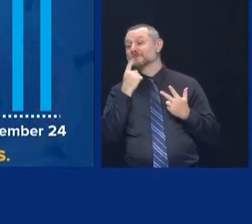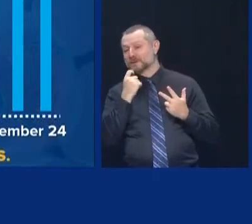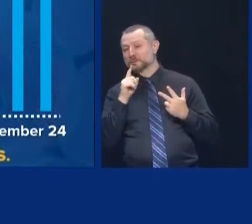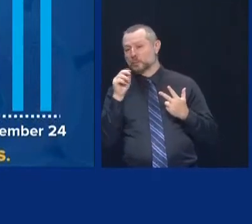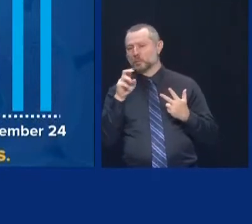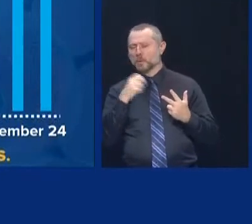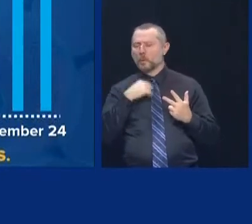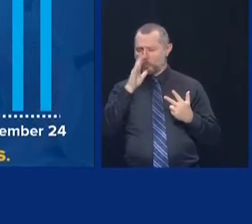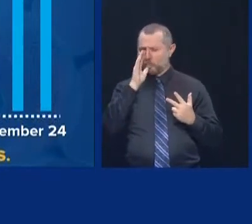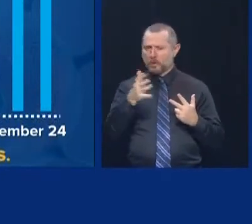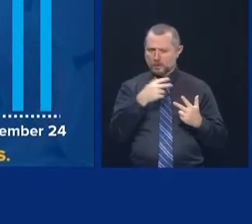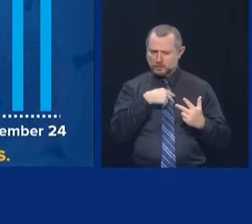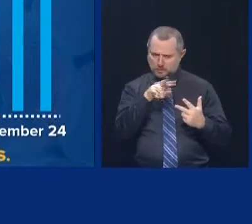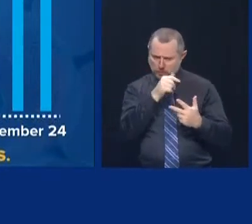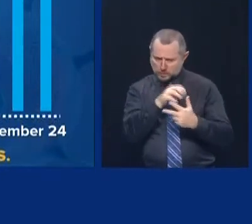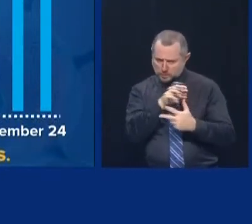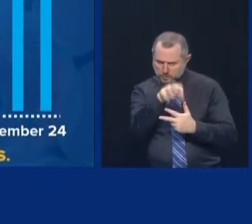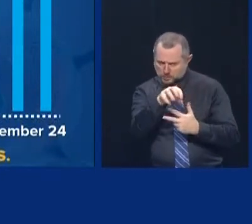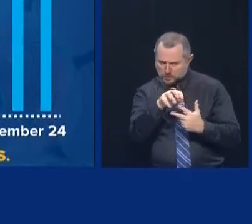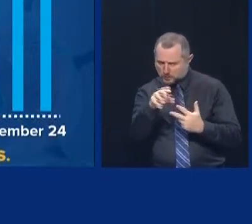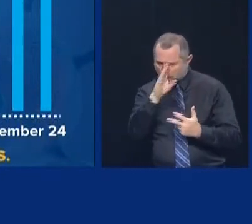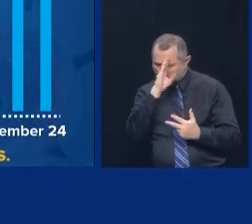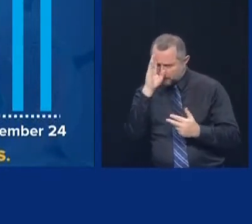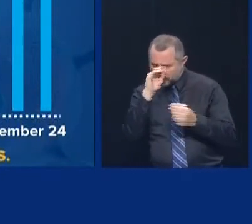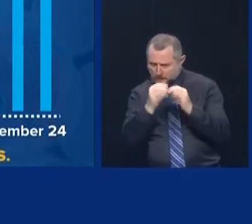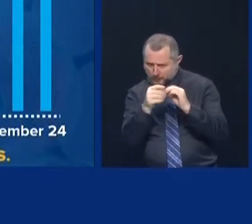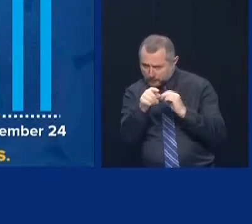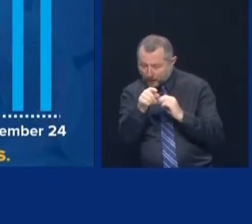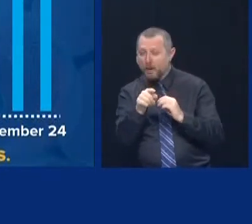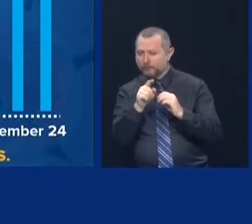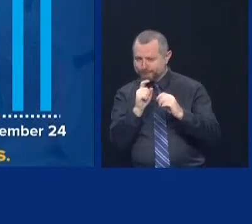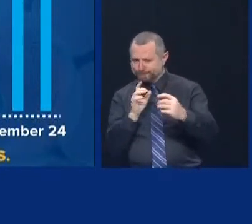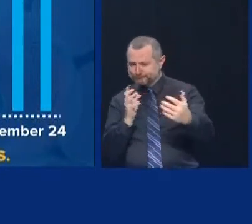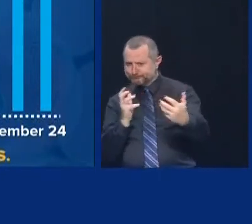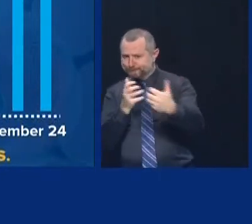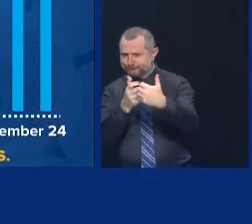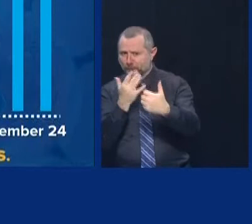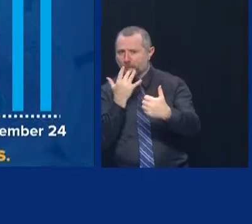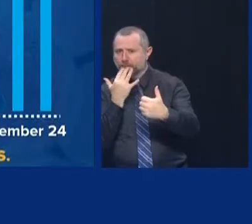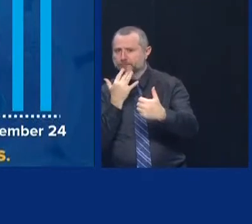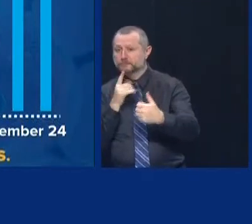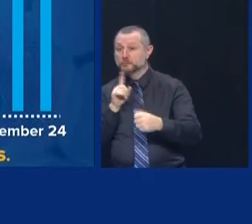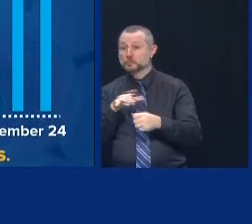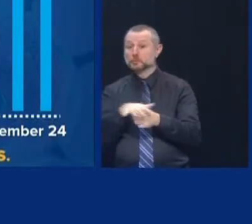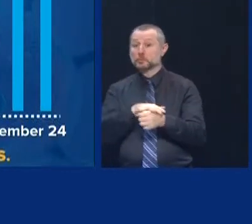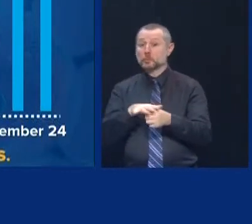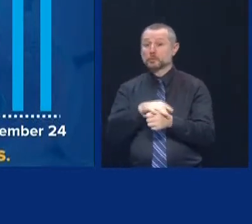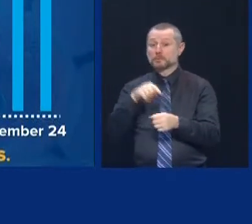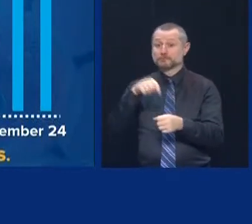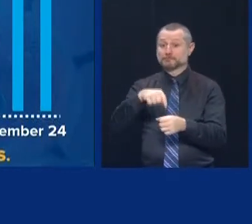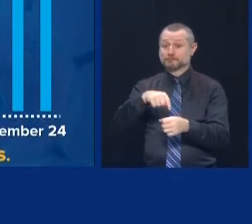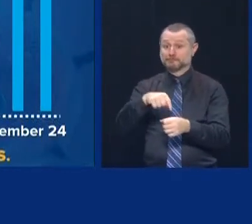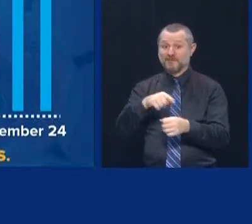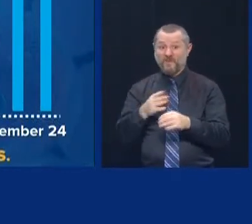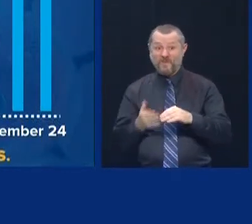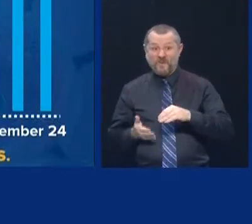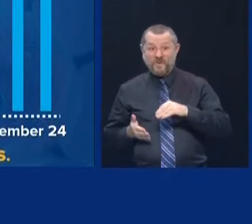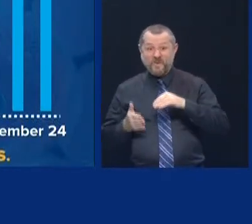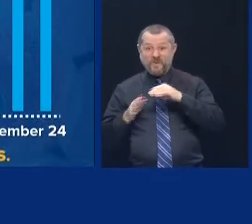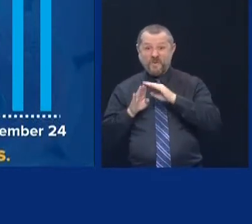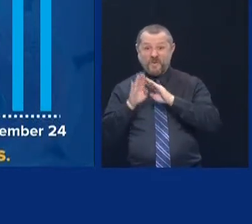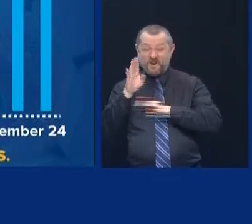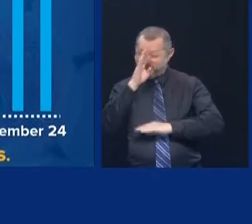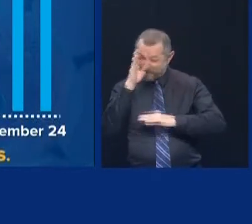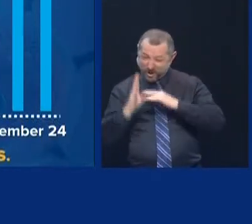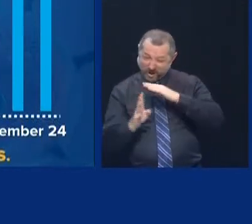rate, and prioritize those zones that are generating the highest hospitalization rate.